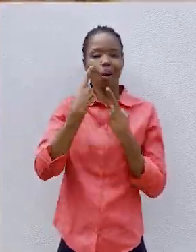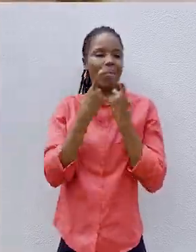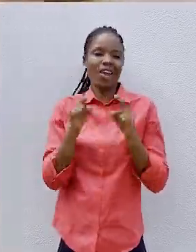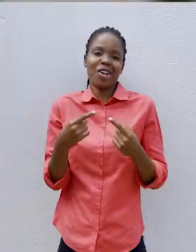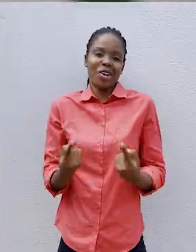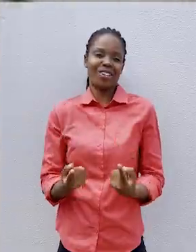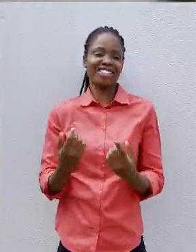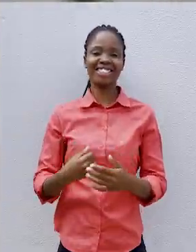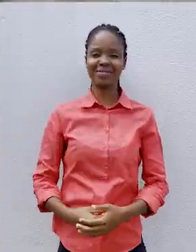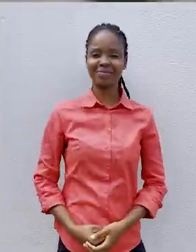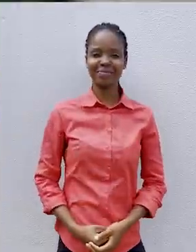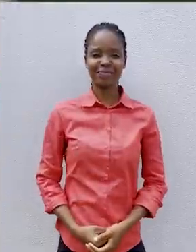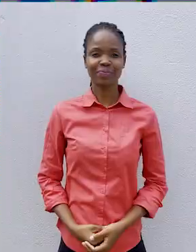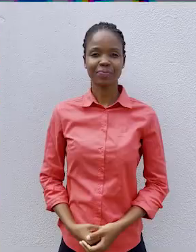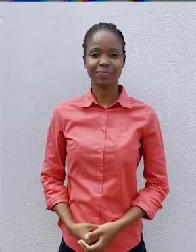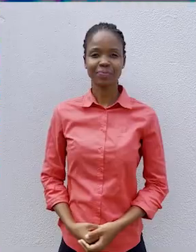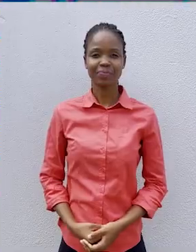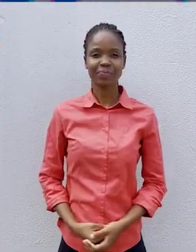can't complain.